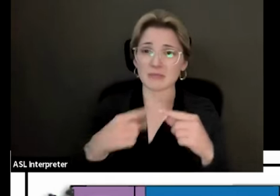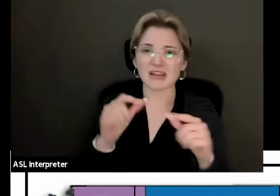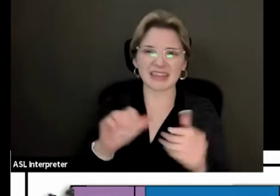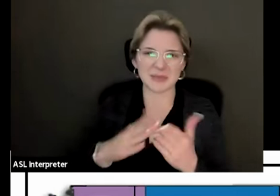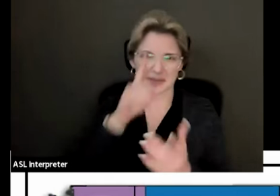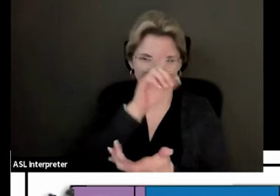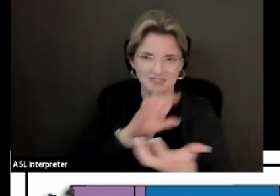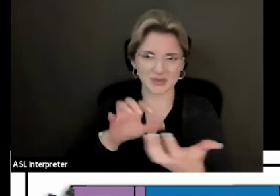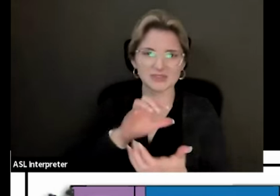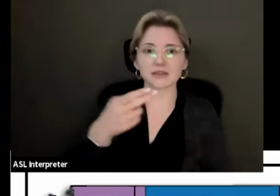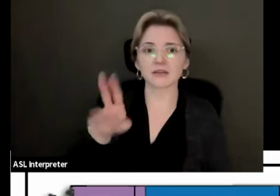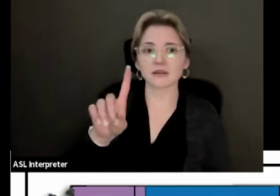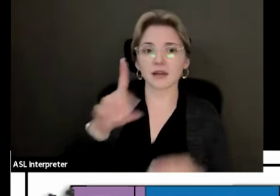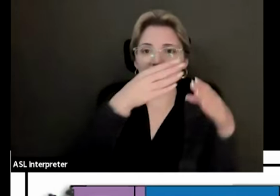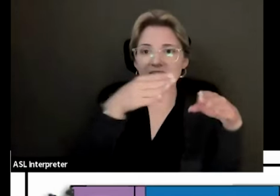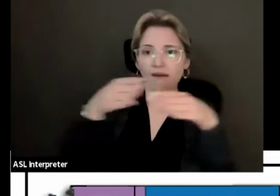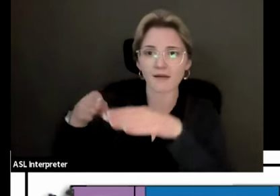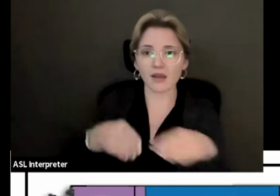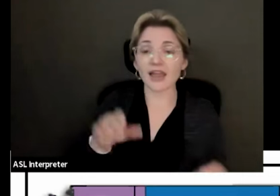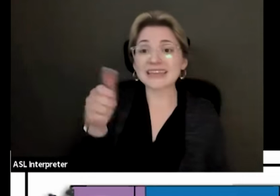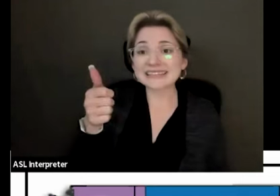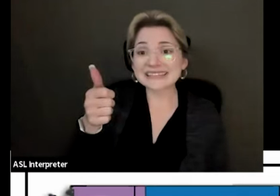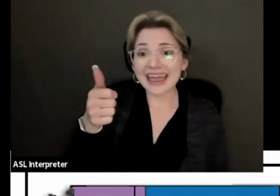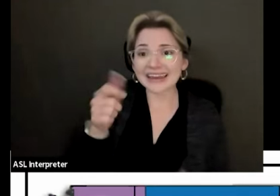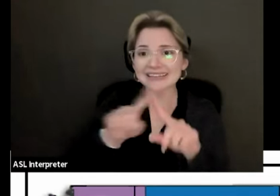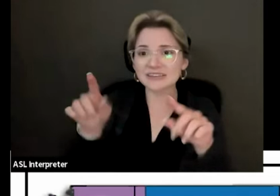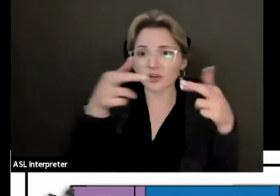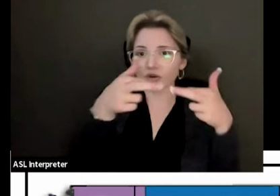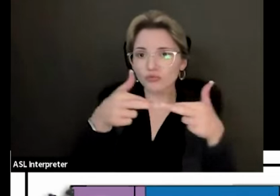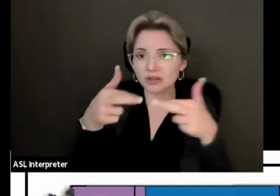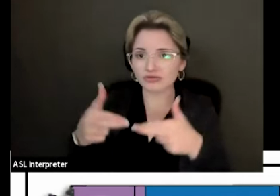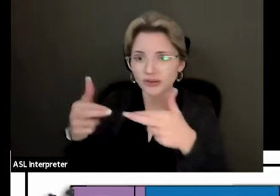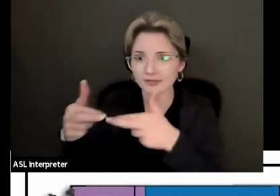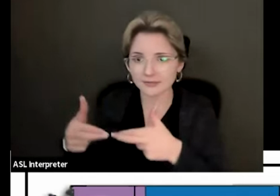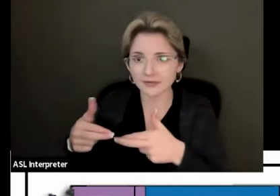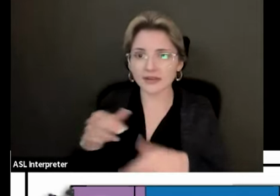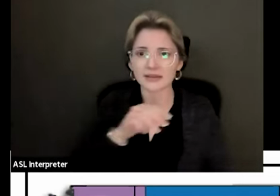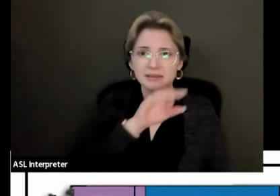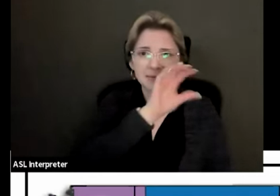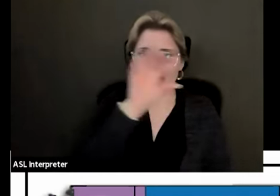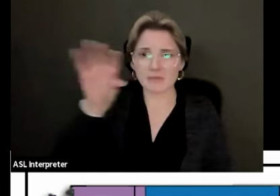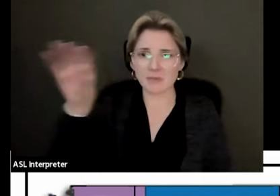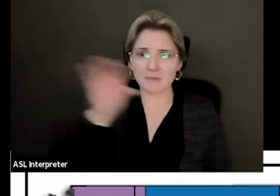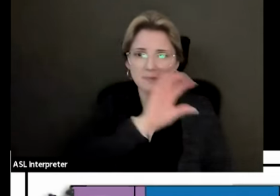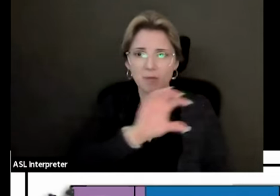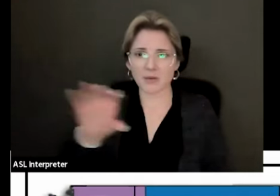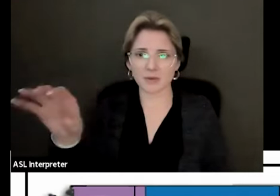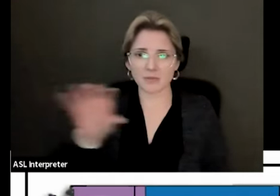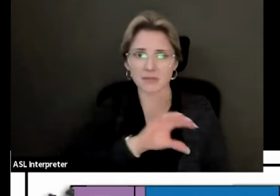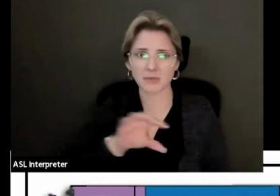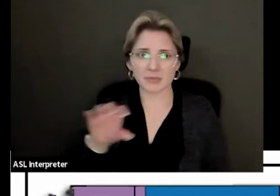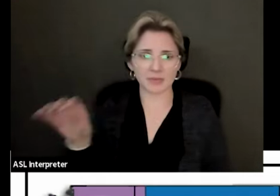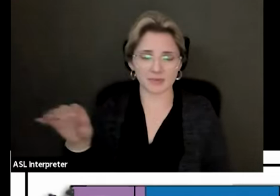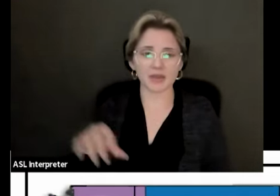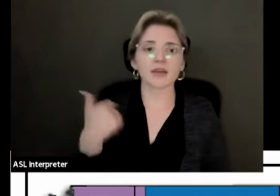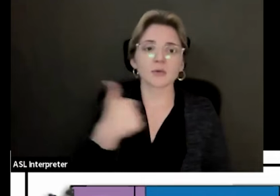different regions. And so you'll see all of those regions here. It's going to cover all of the states and the territories. We provided some links so you'll